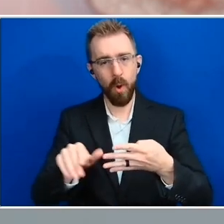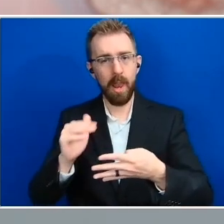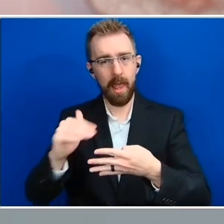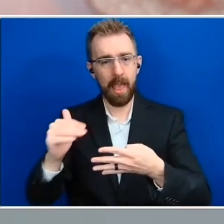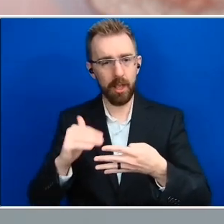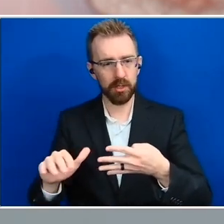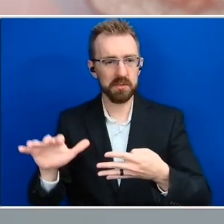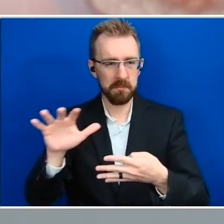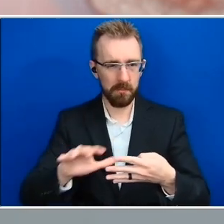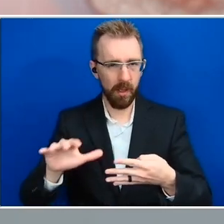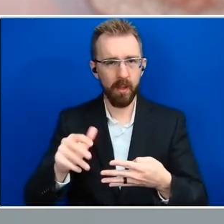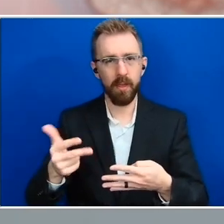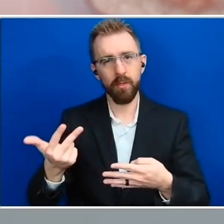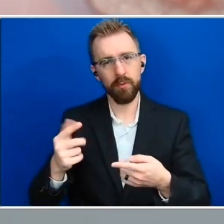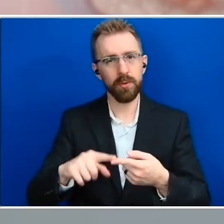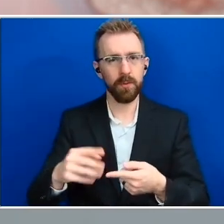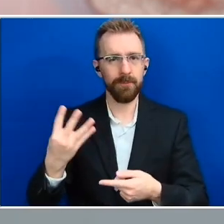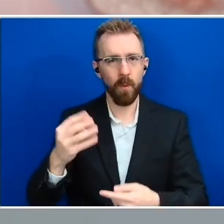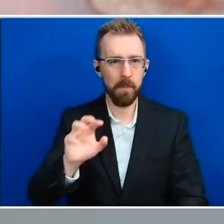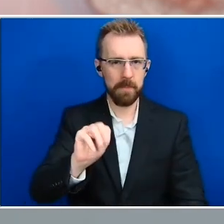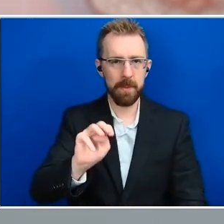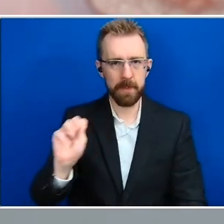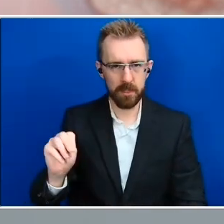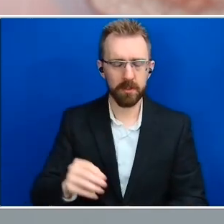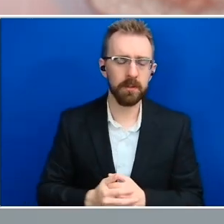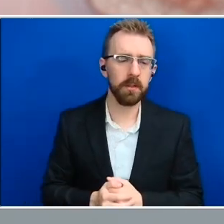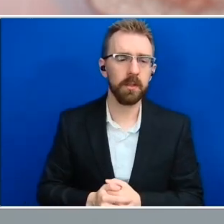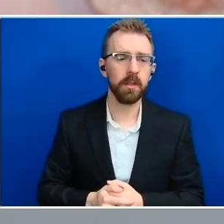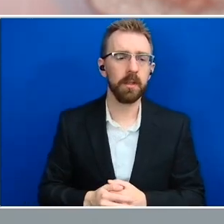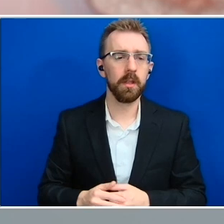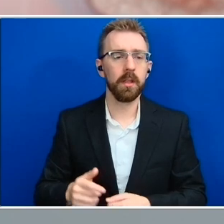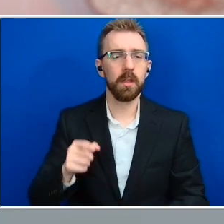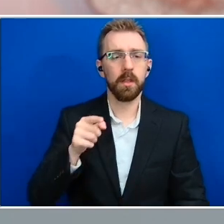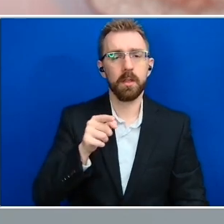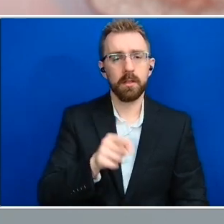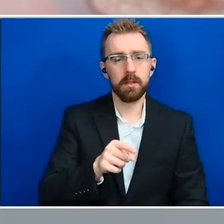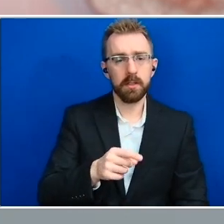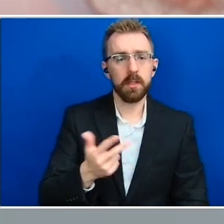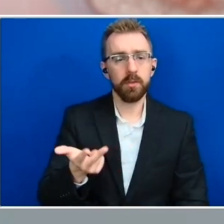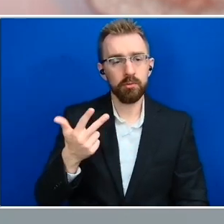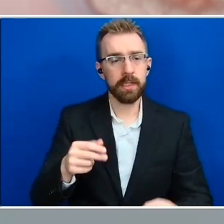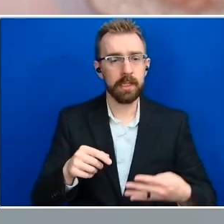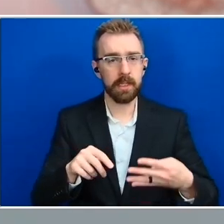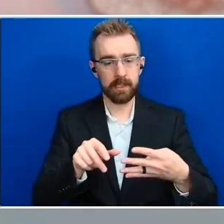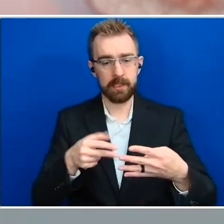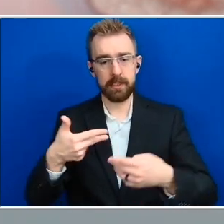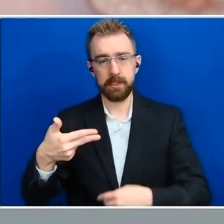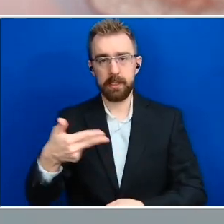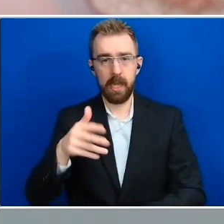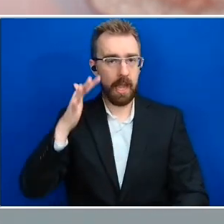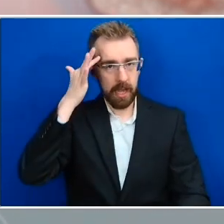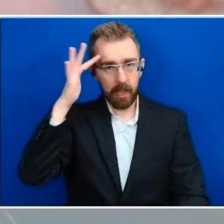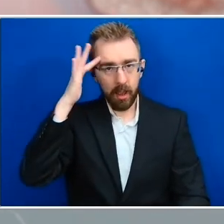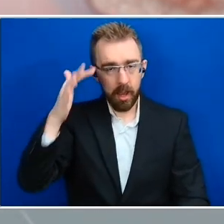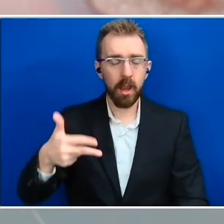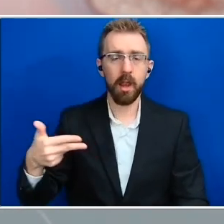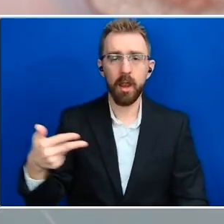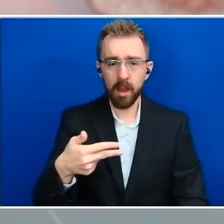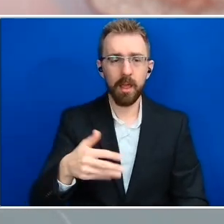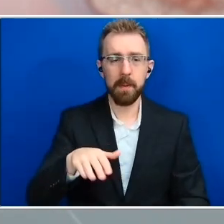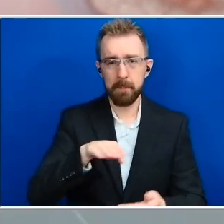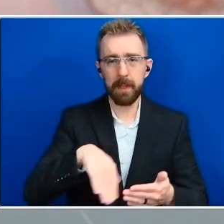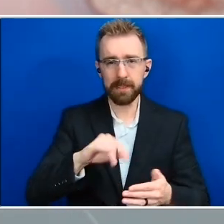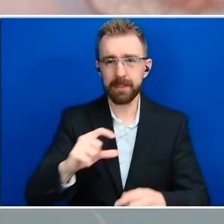4 millimeter. And the 3 stacks of, a stack of 3 nickels is basically the thickness of the